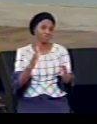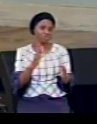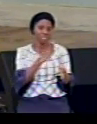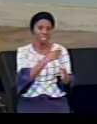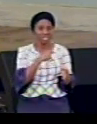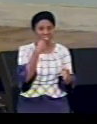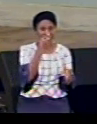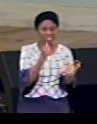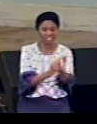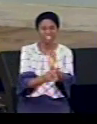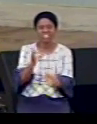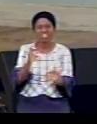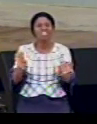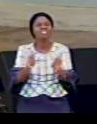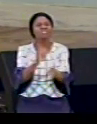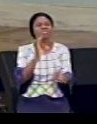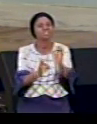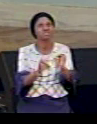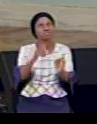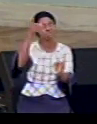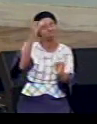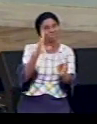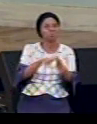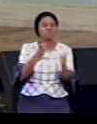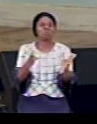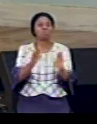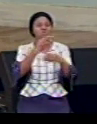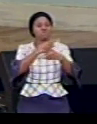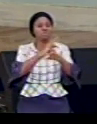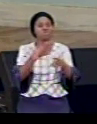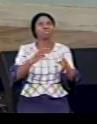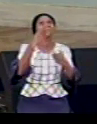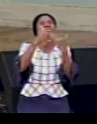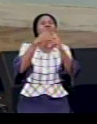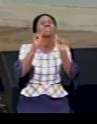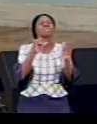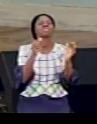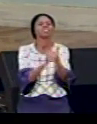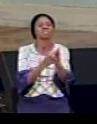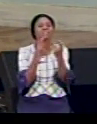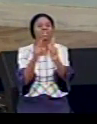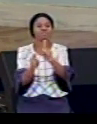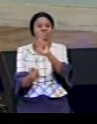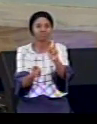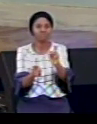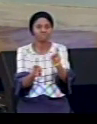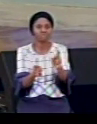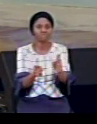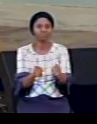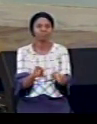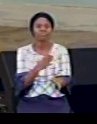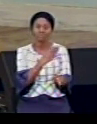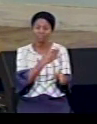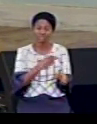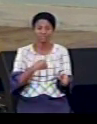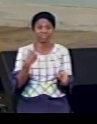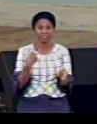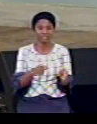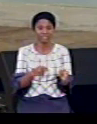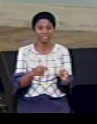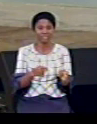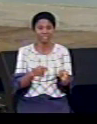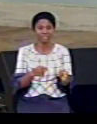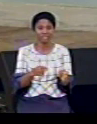heaven, can that be? And the man of God was shocked that anybody could mention the